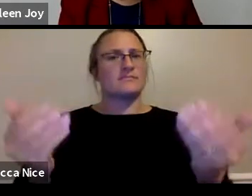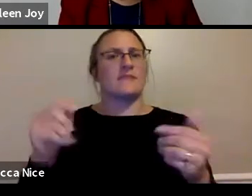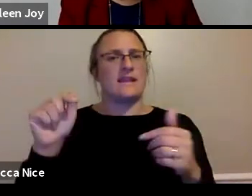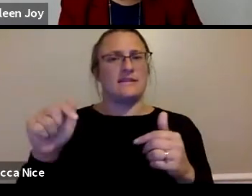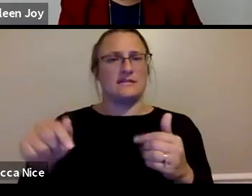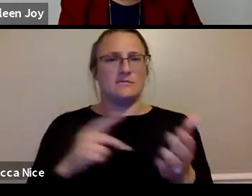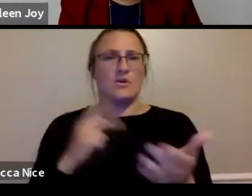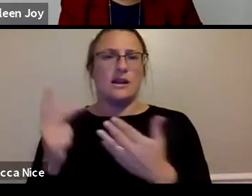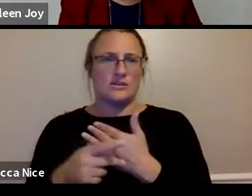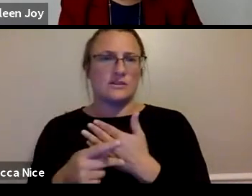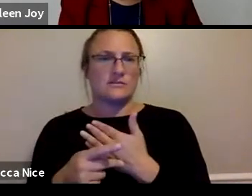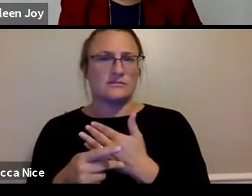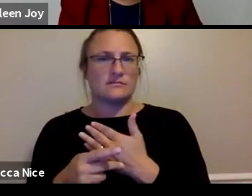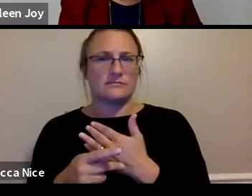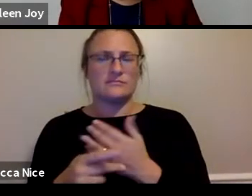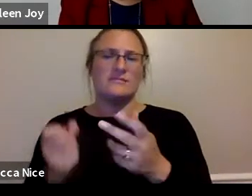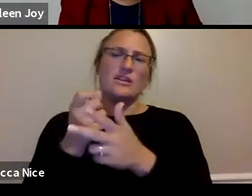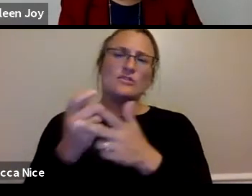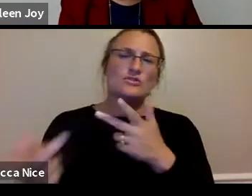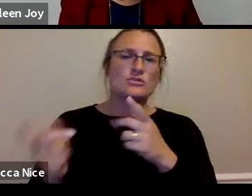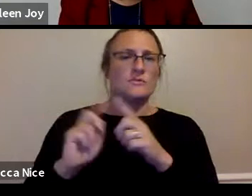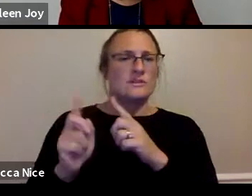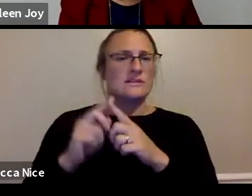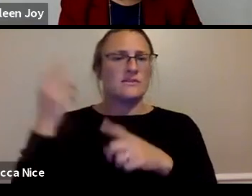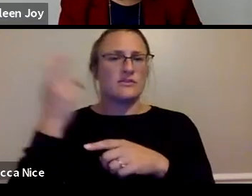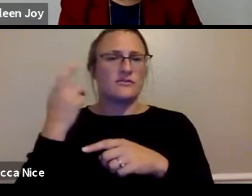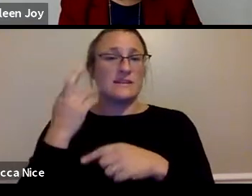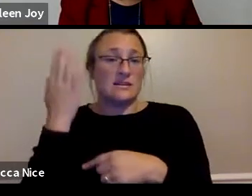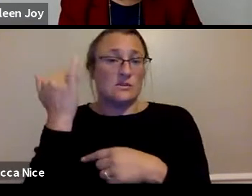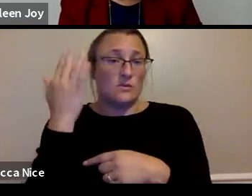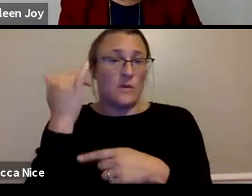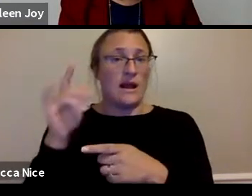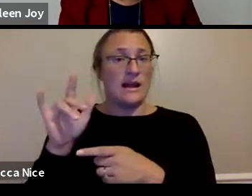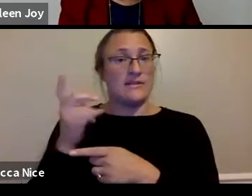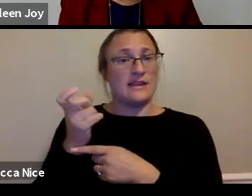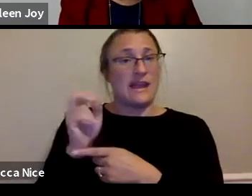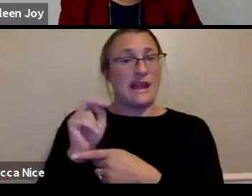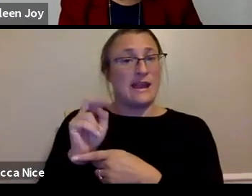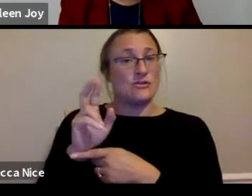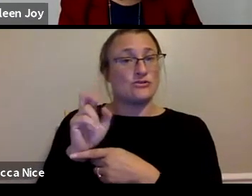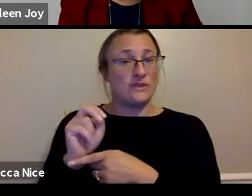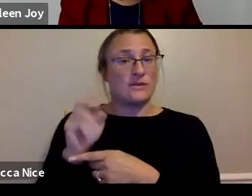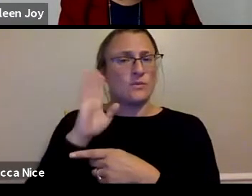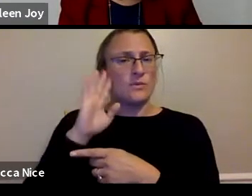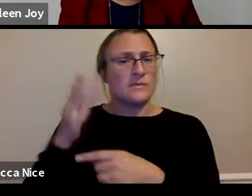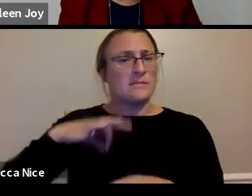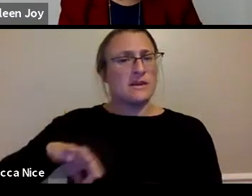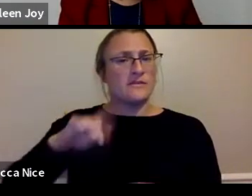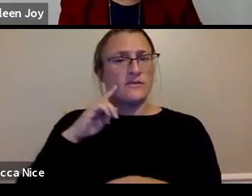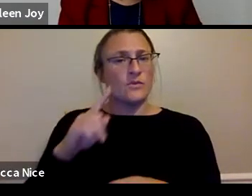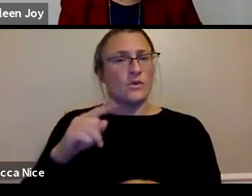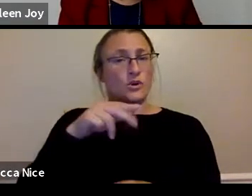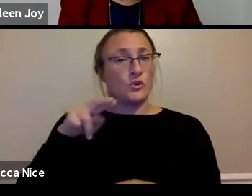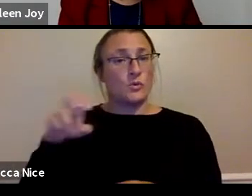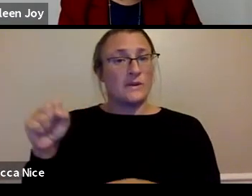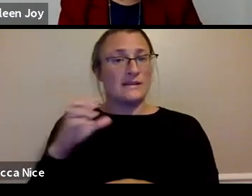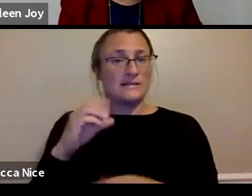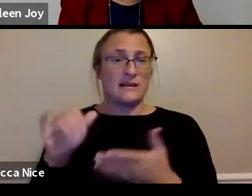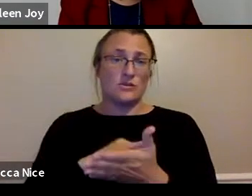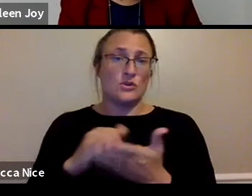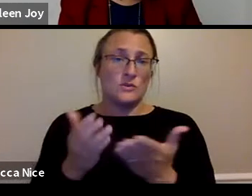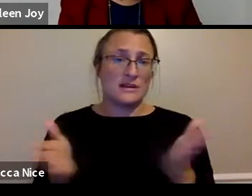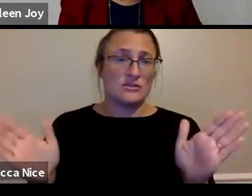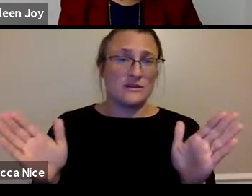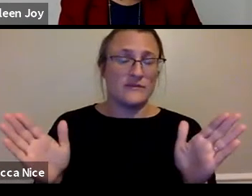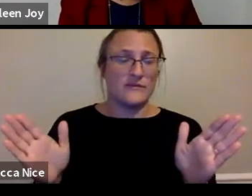project. There are numerous reasons why the air train will be beneficial to both Queens and the greater New York region. Certainly, the GCA supports it